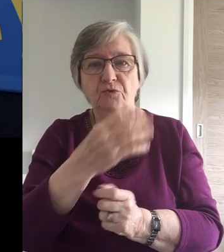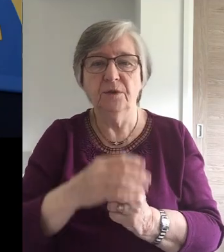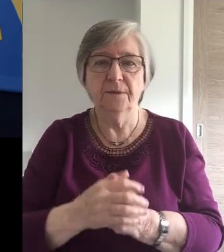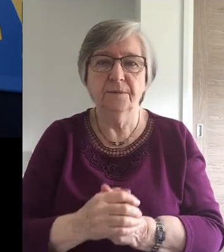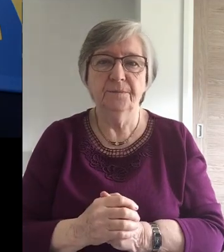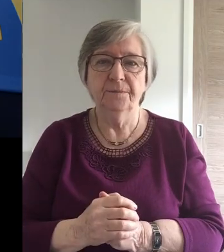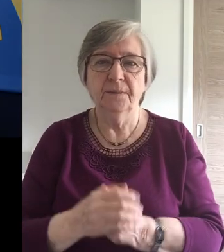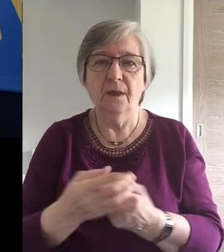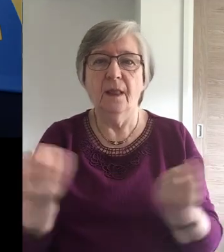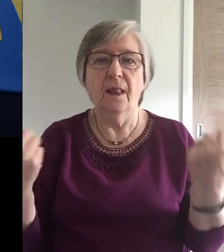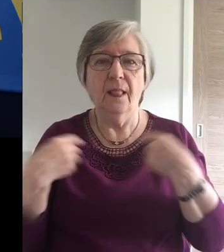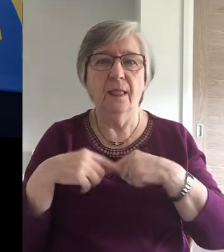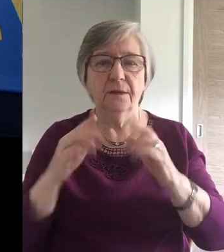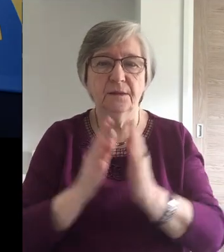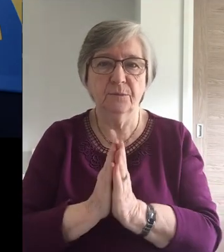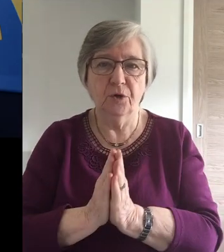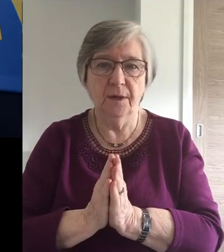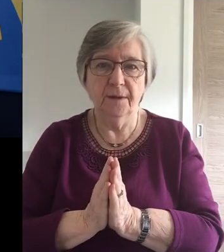Let us pray.